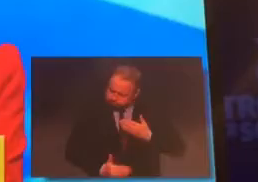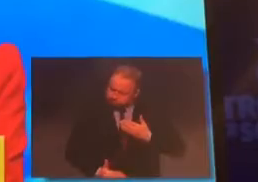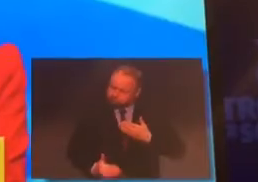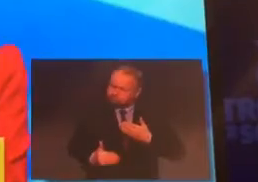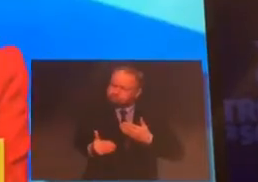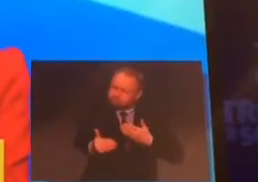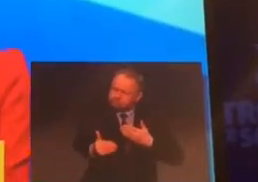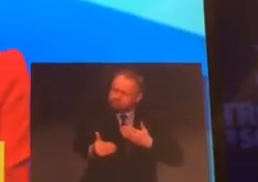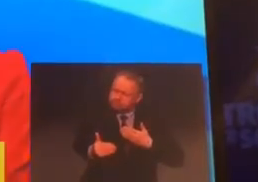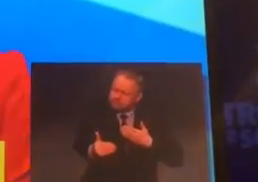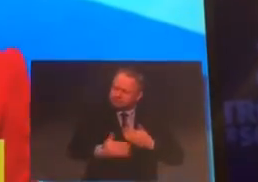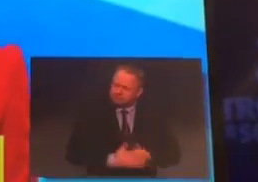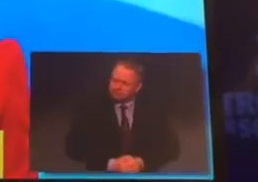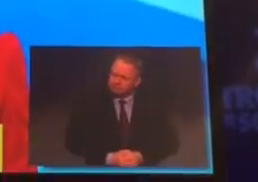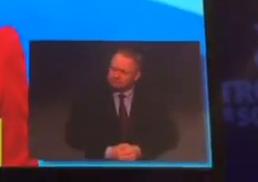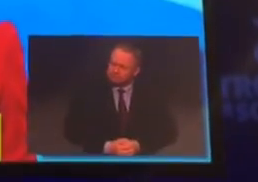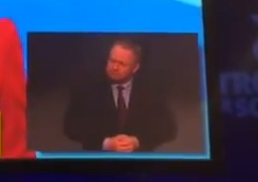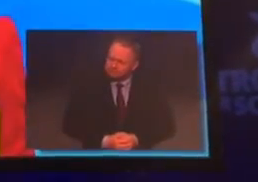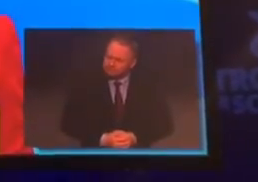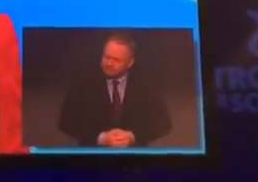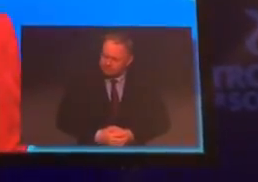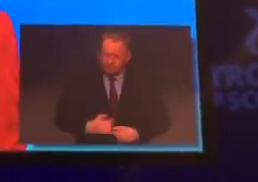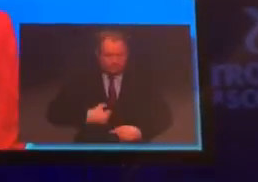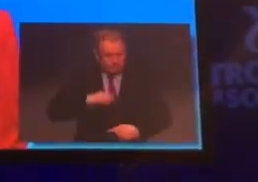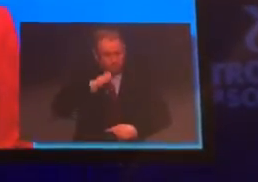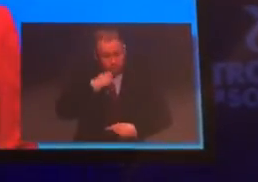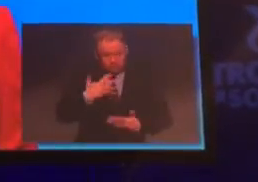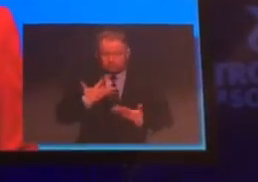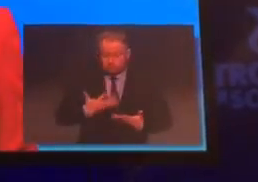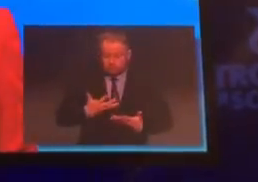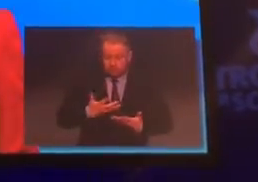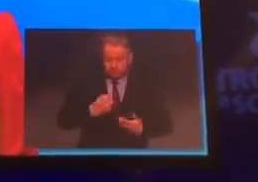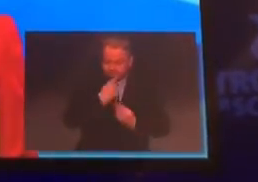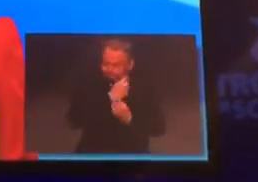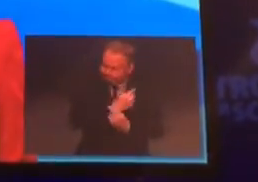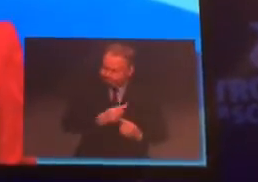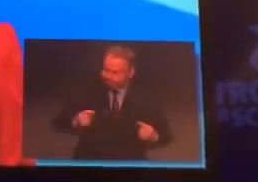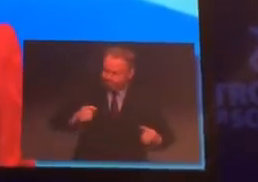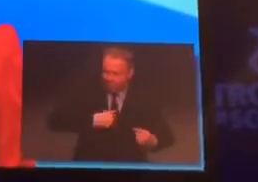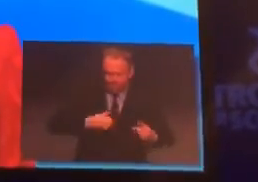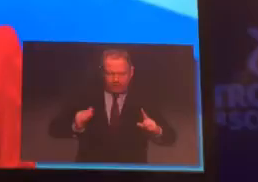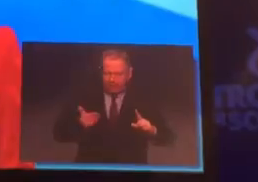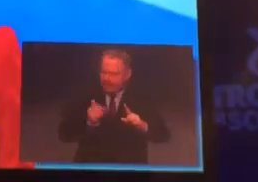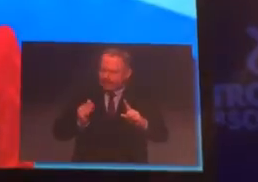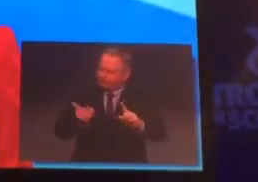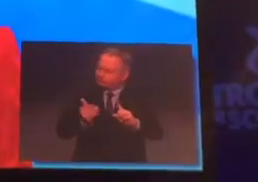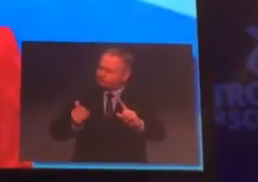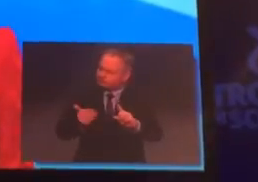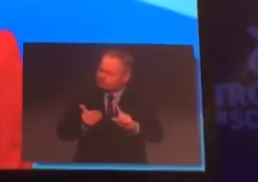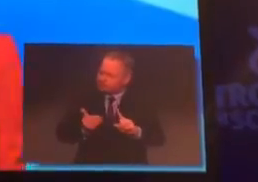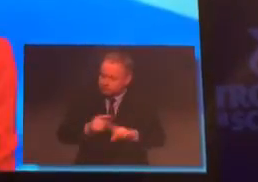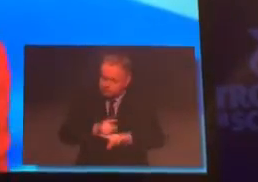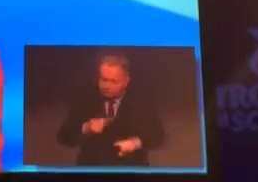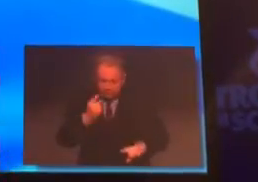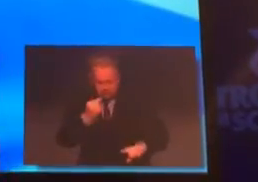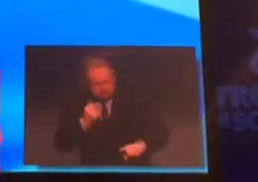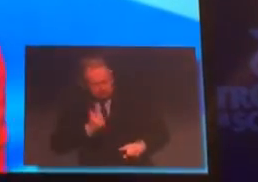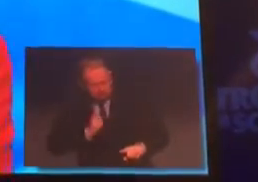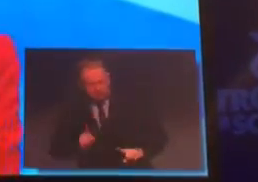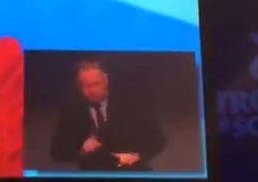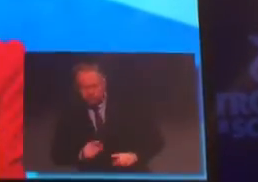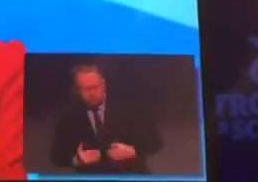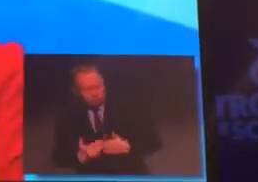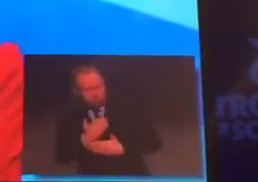we seek. That is what I will do today. I will set out what you can expect from a new